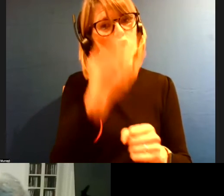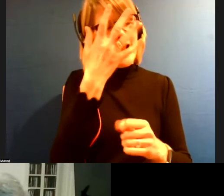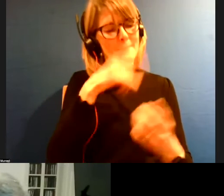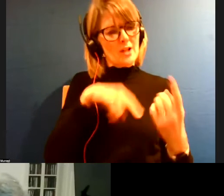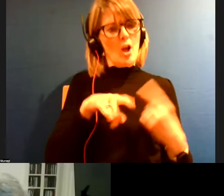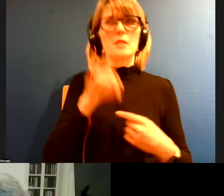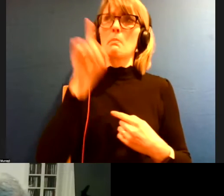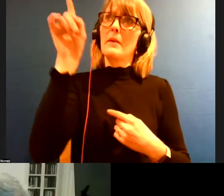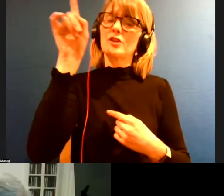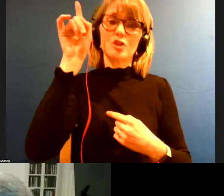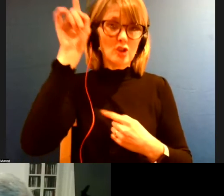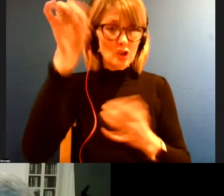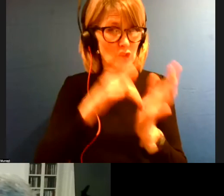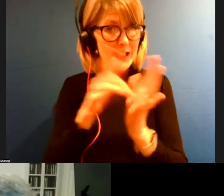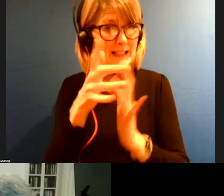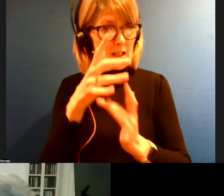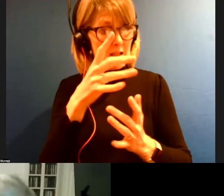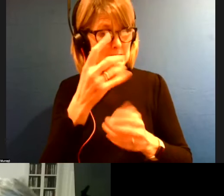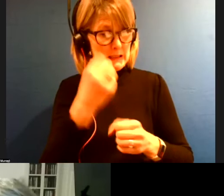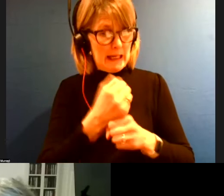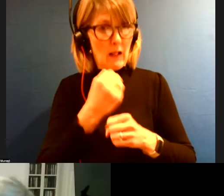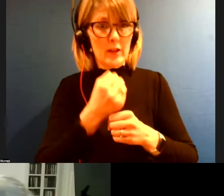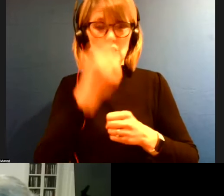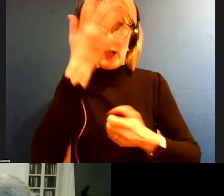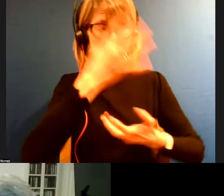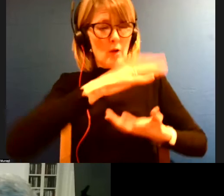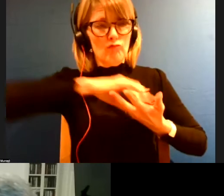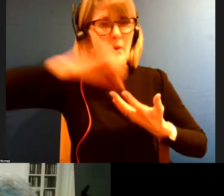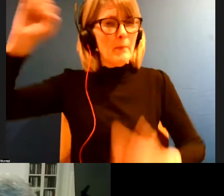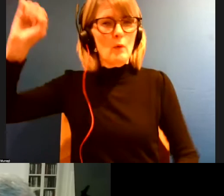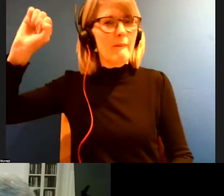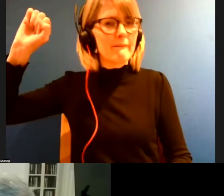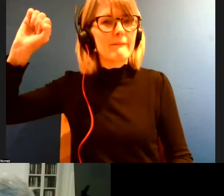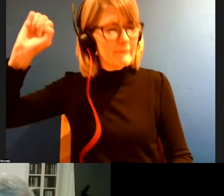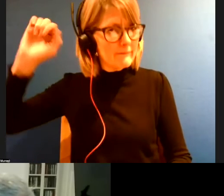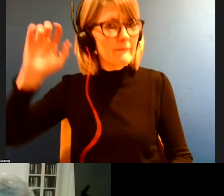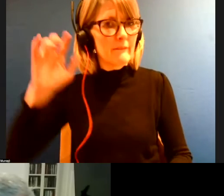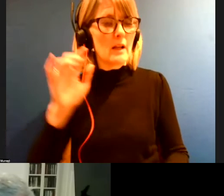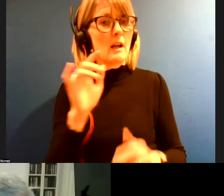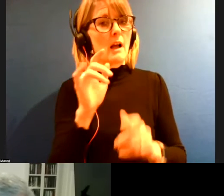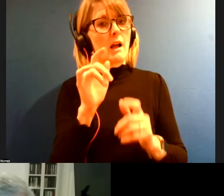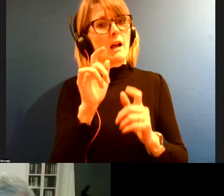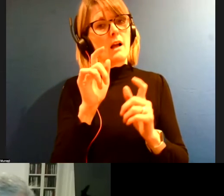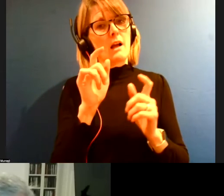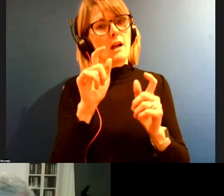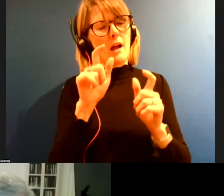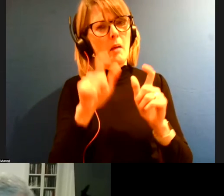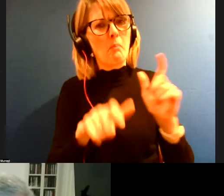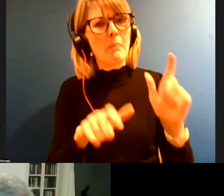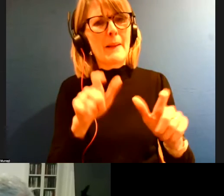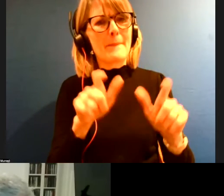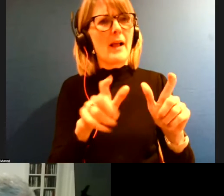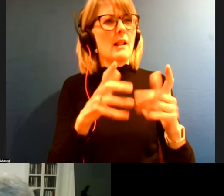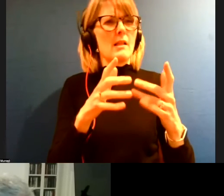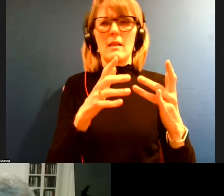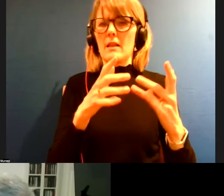and shame. And neurotypical people, I think, sometimes forget that Jesus won the victory over law.